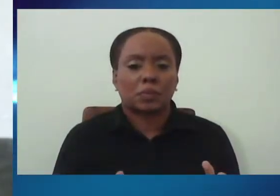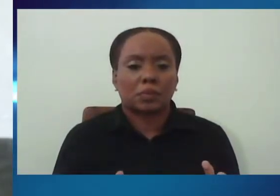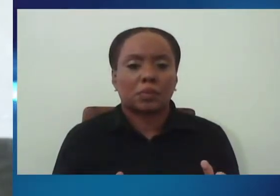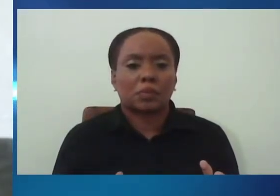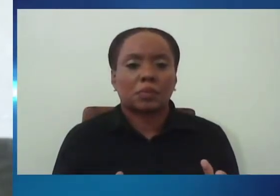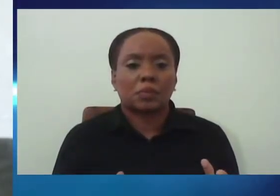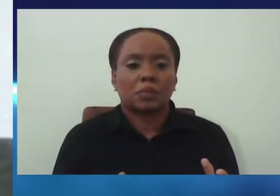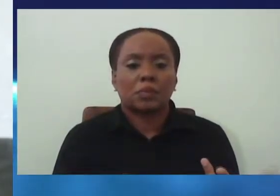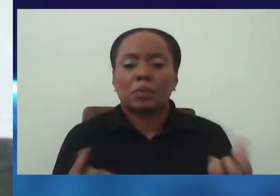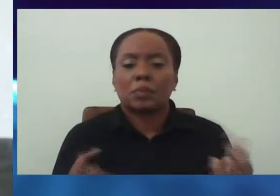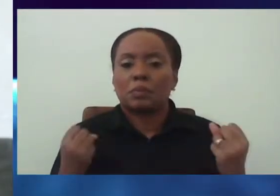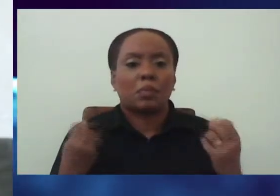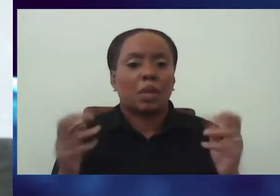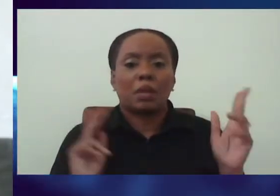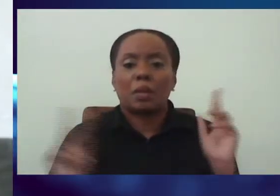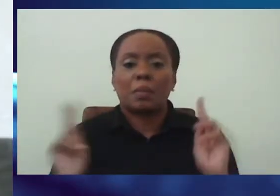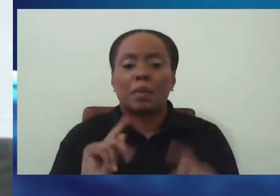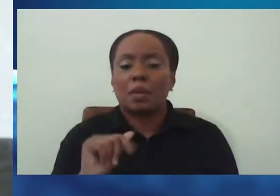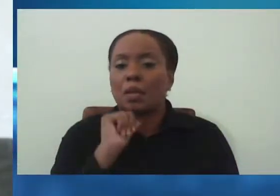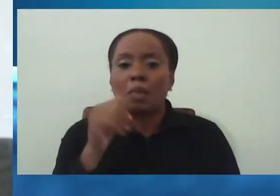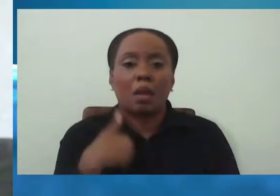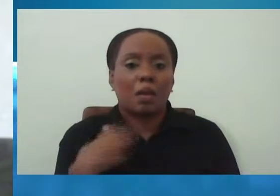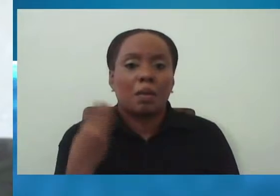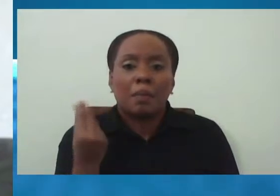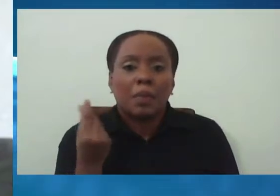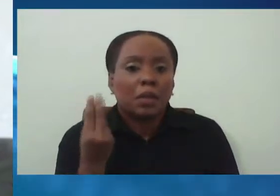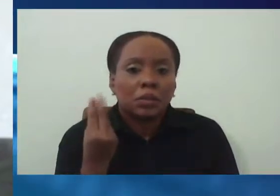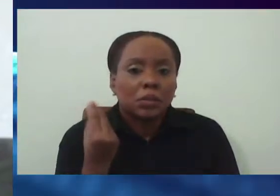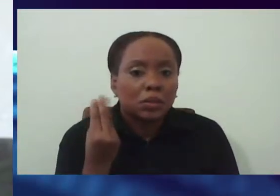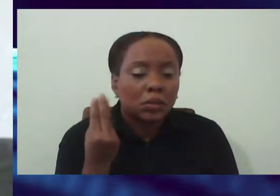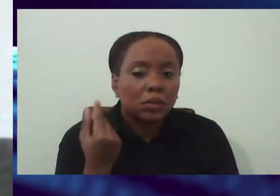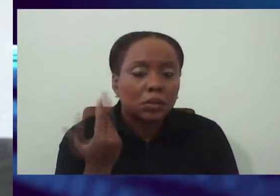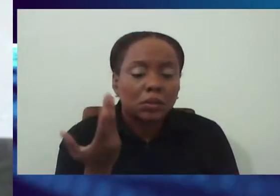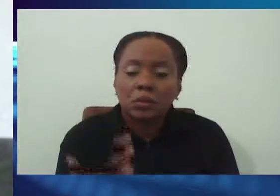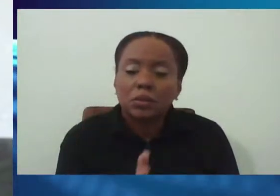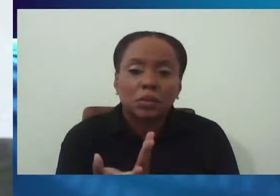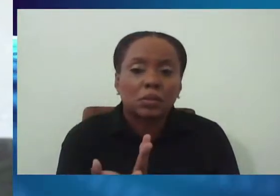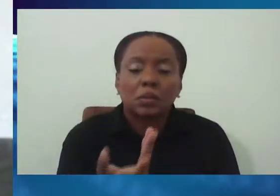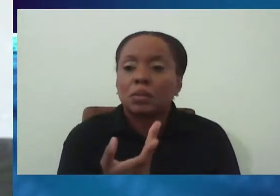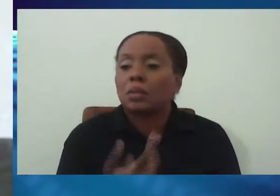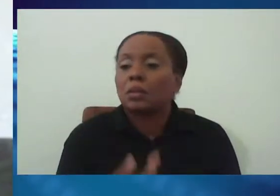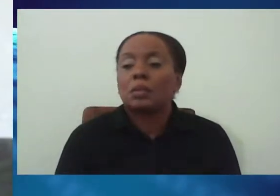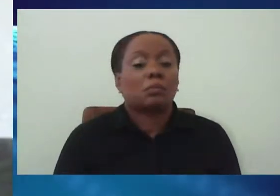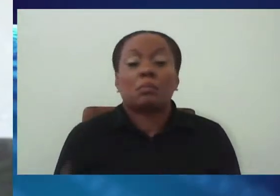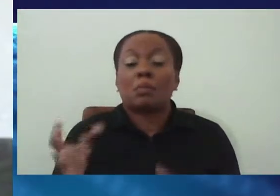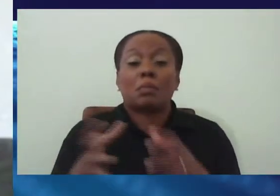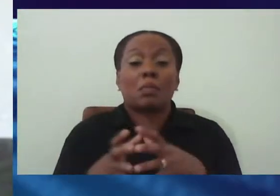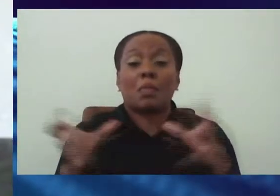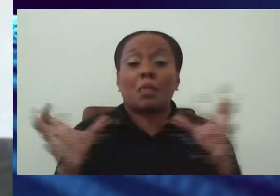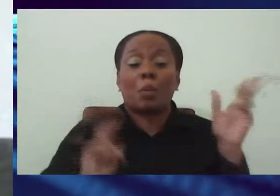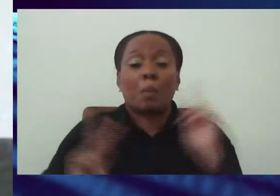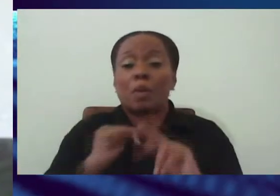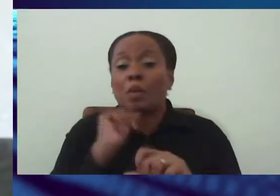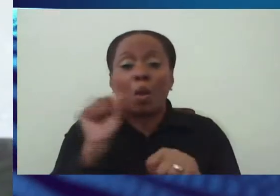not have money. COVID itself has put people out of work. It is really impacting on